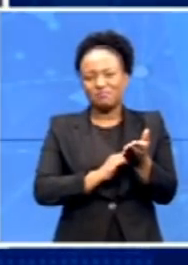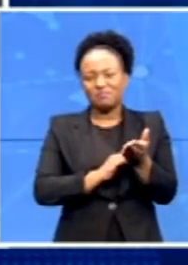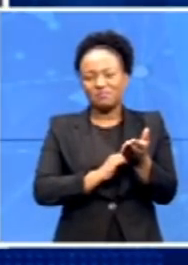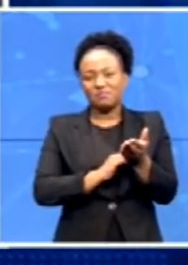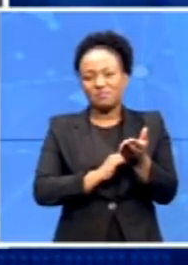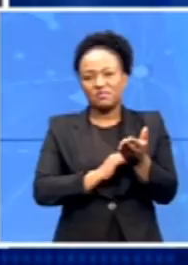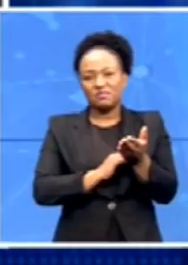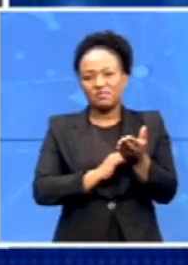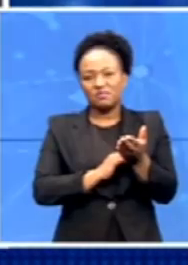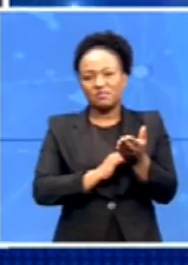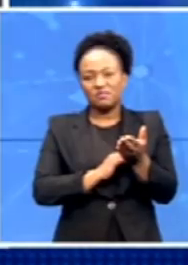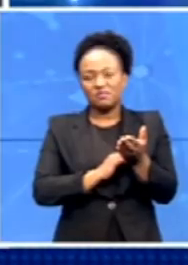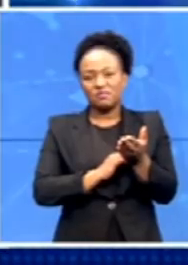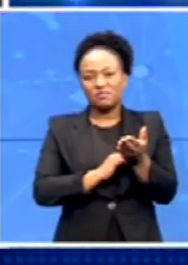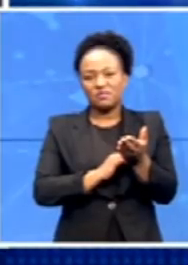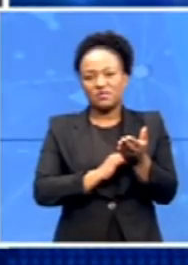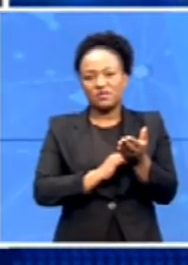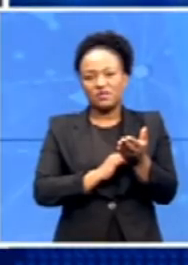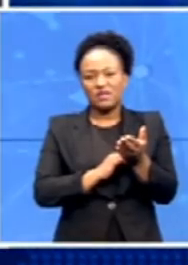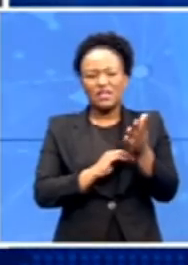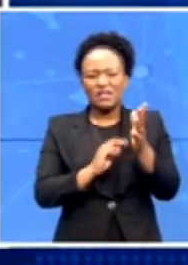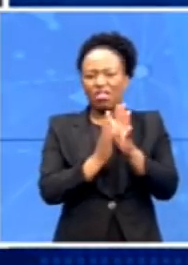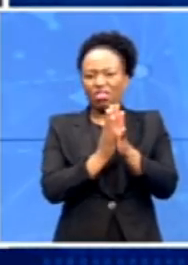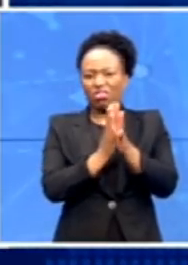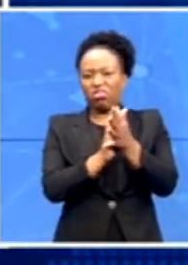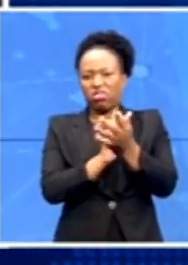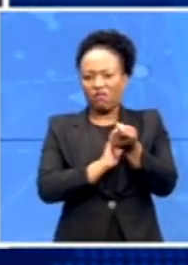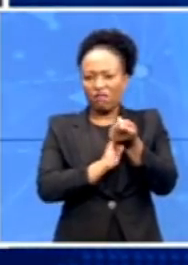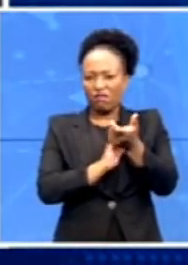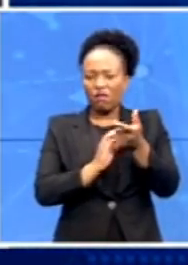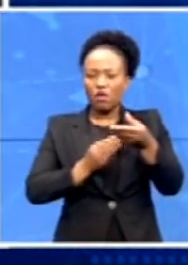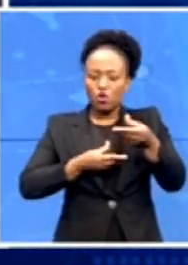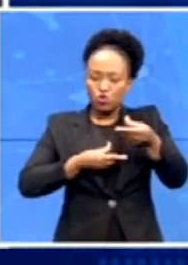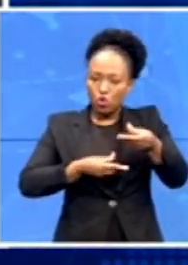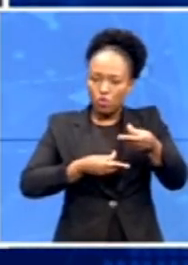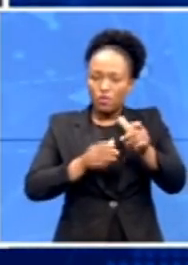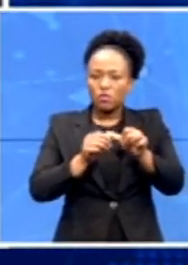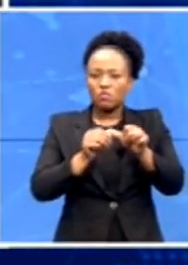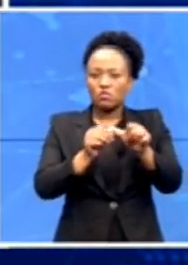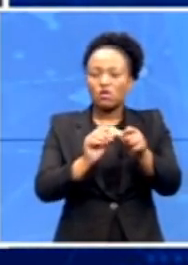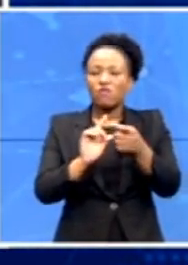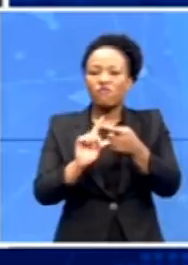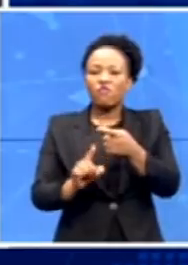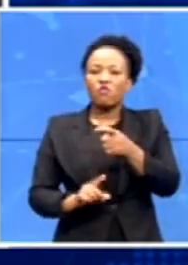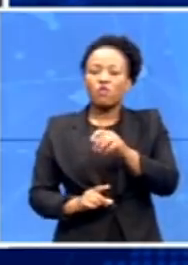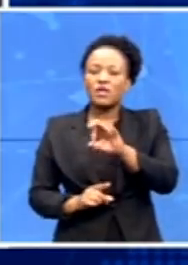here, but the document continued from page 36606 to